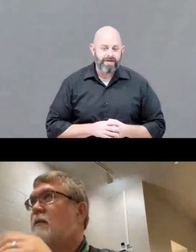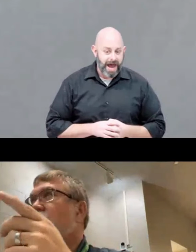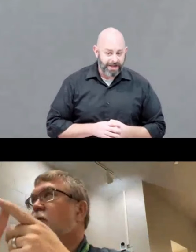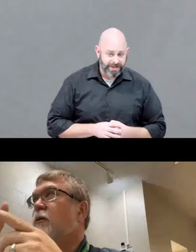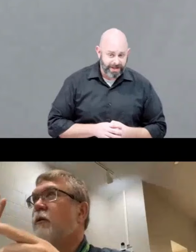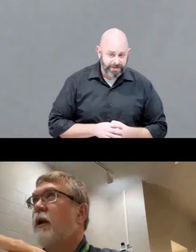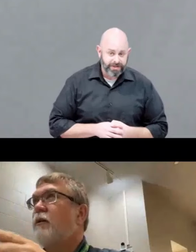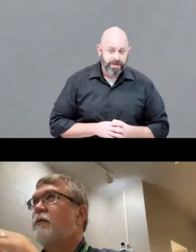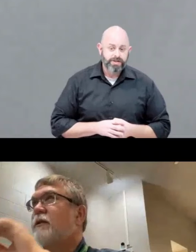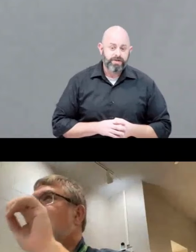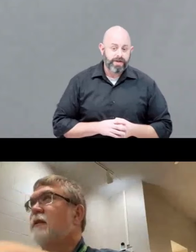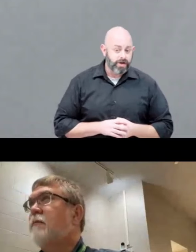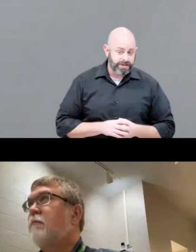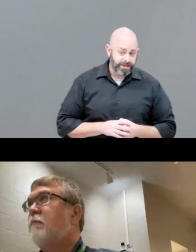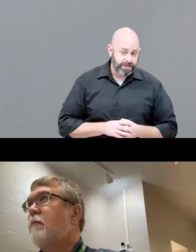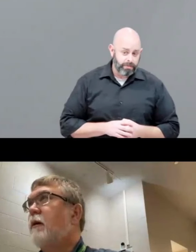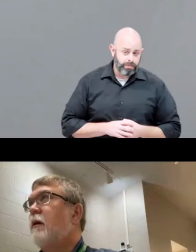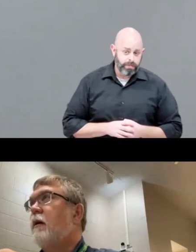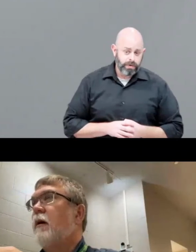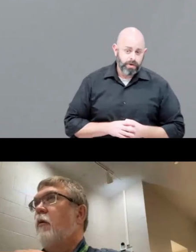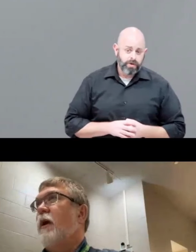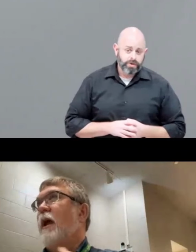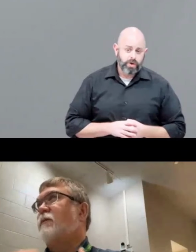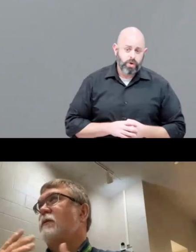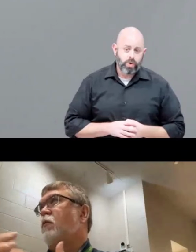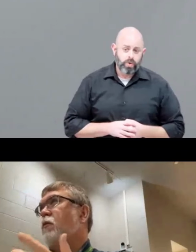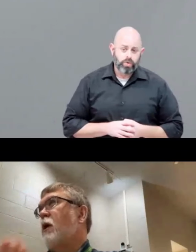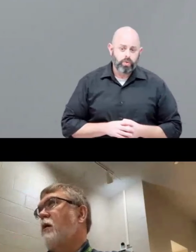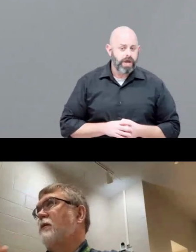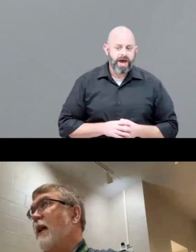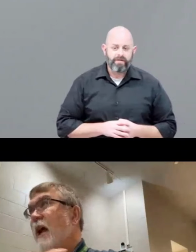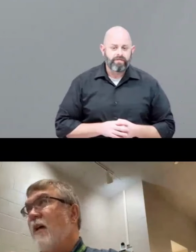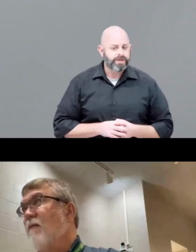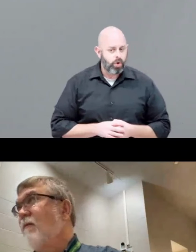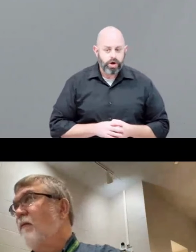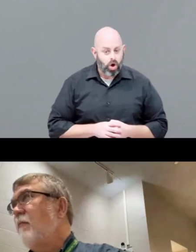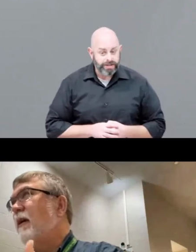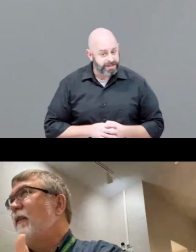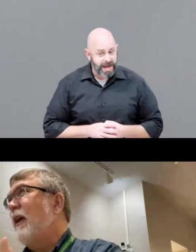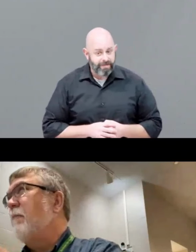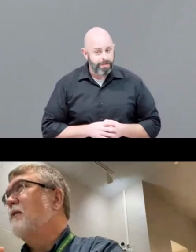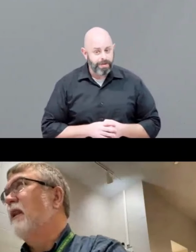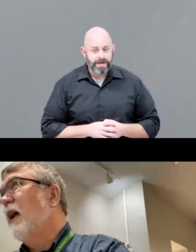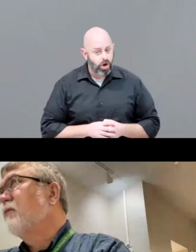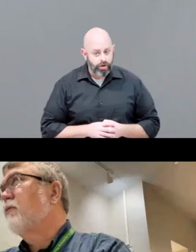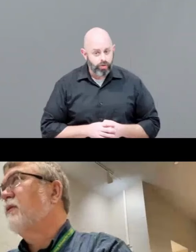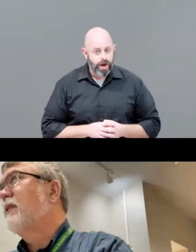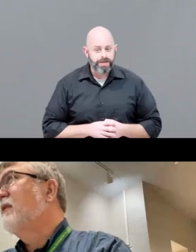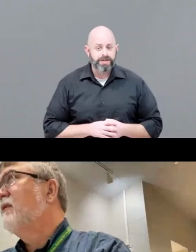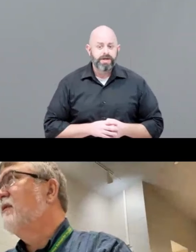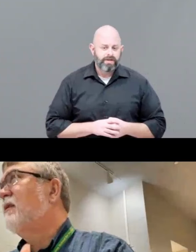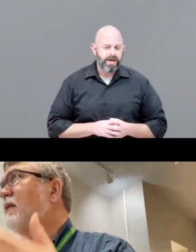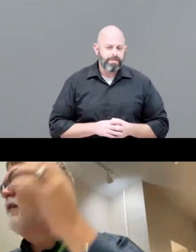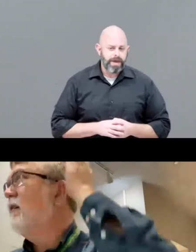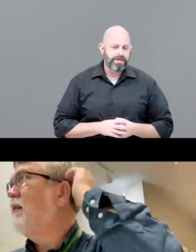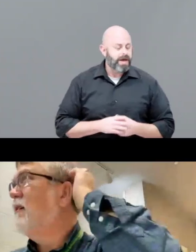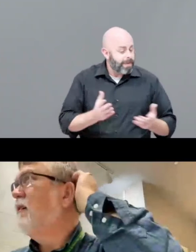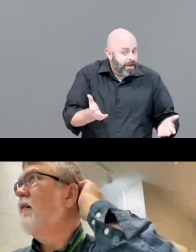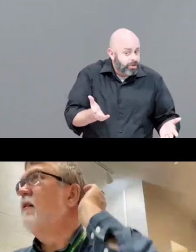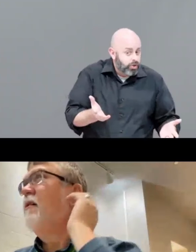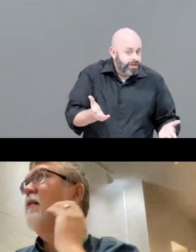can have access to their system so we have someone on staff maybe that is authorized